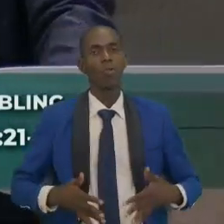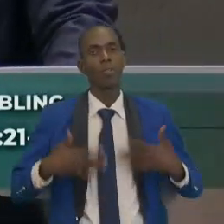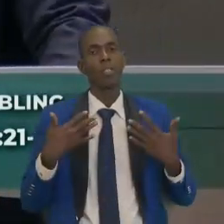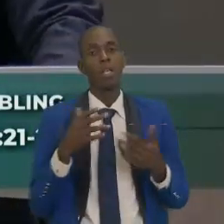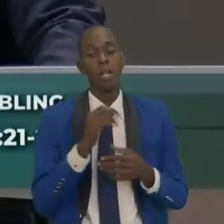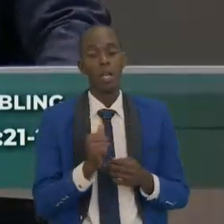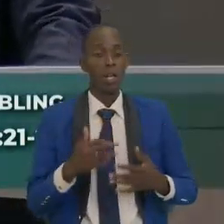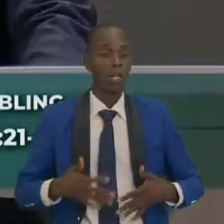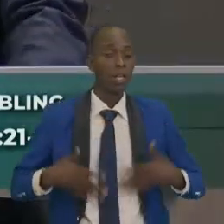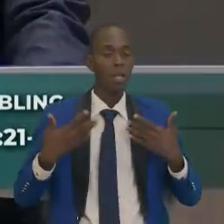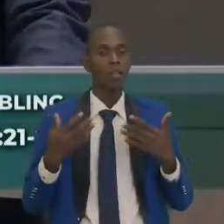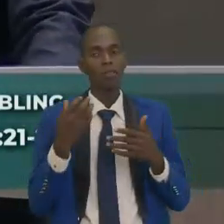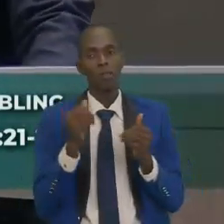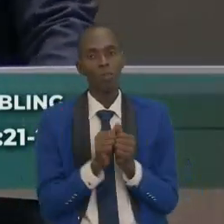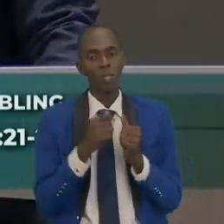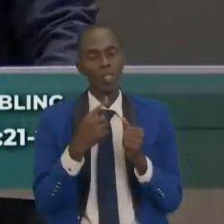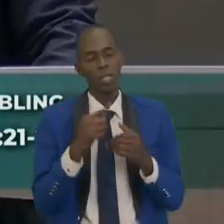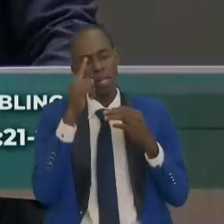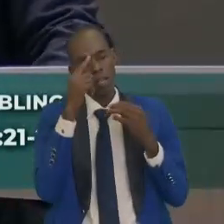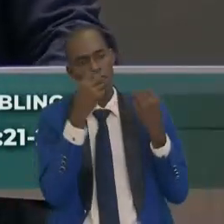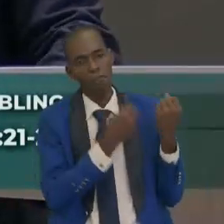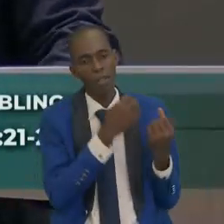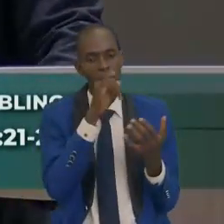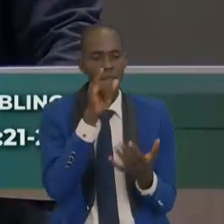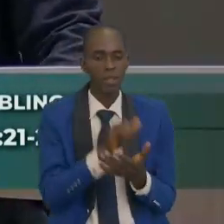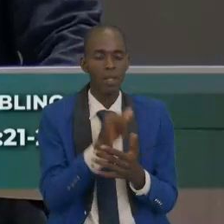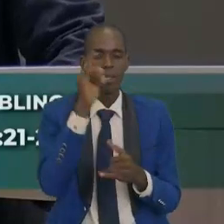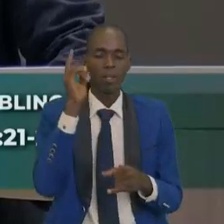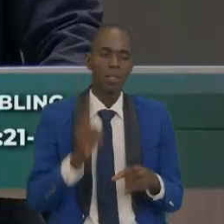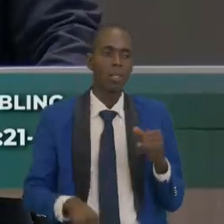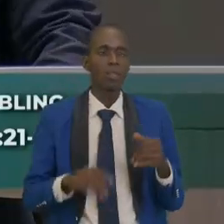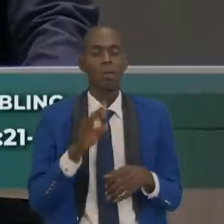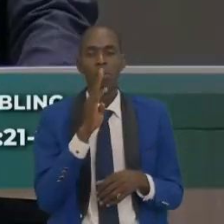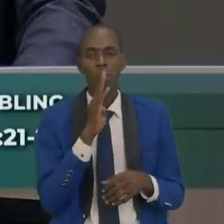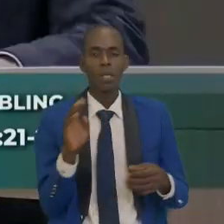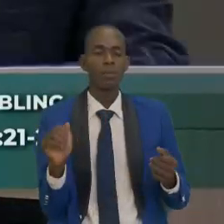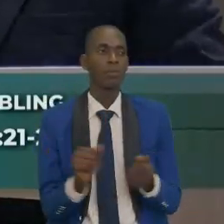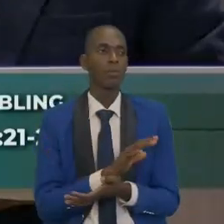life of the face that cannot be destroyed